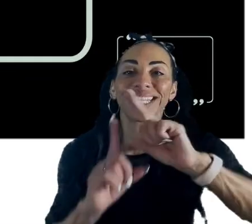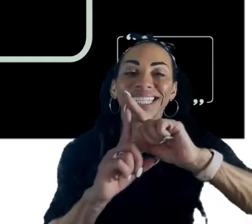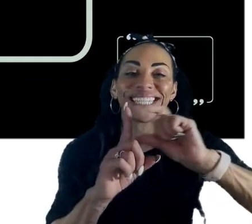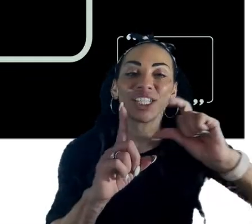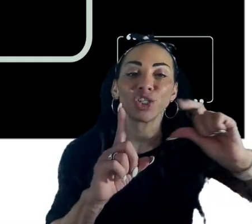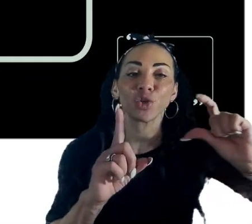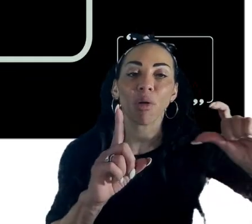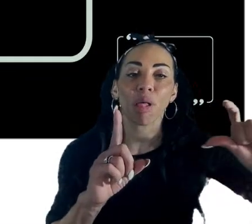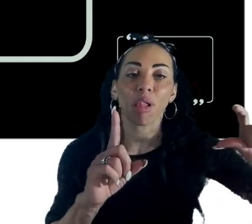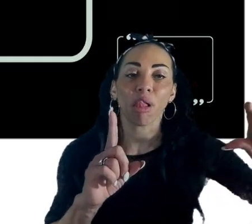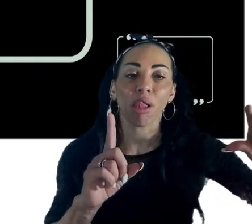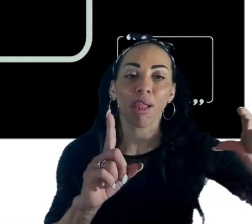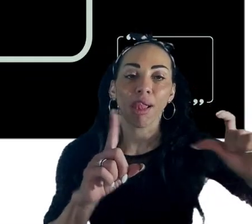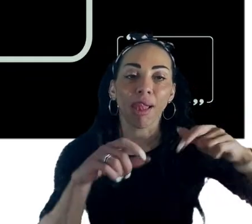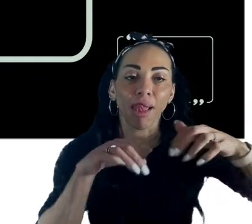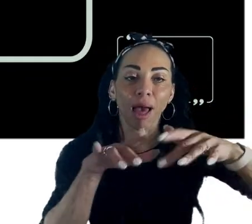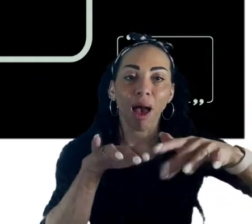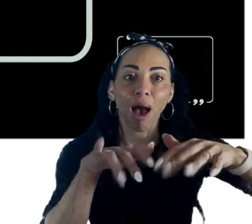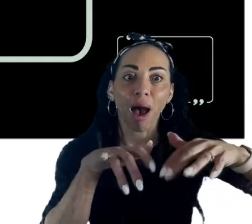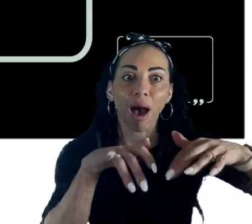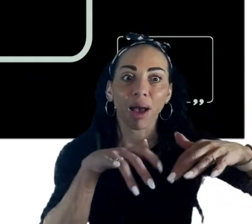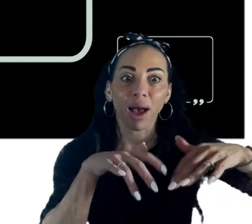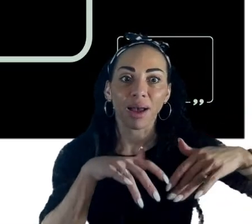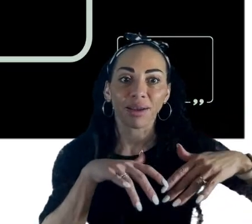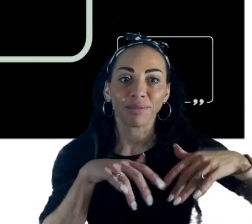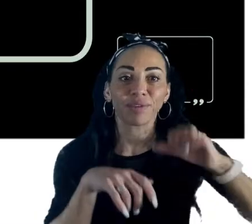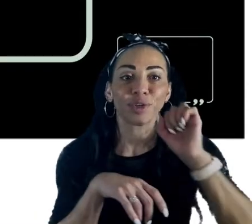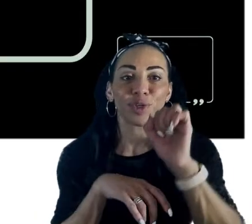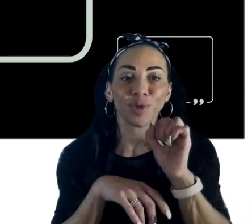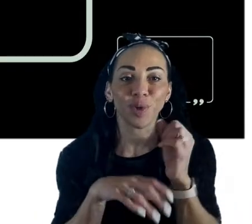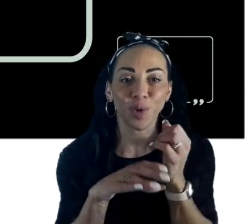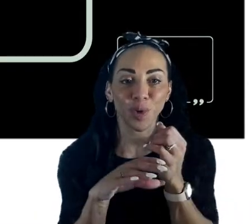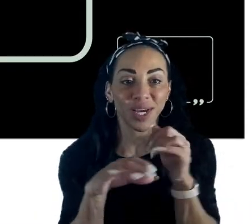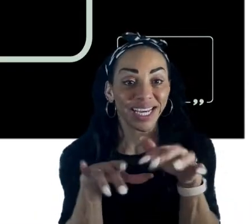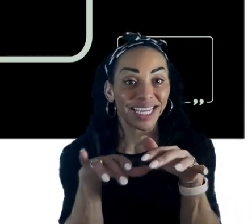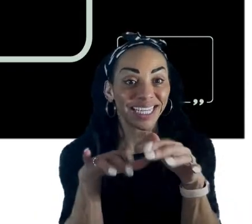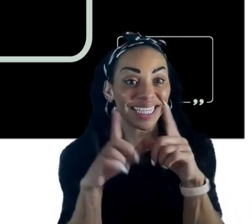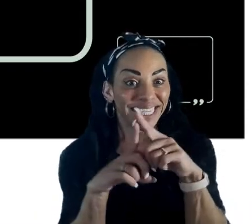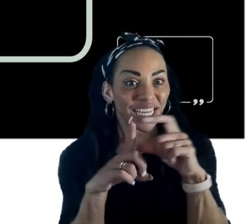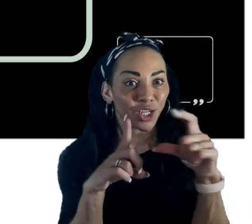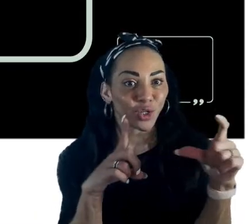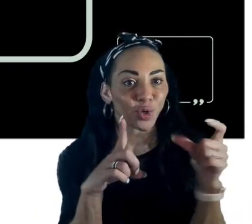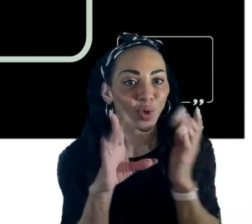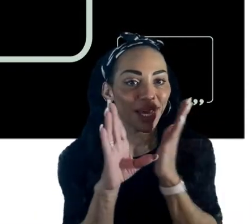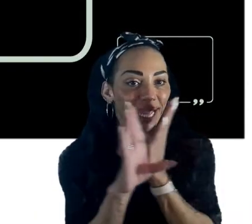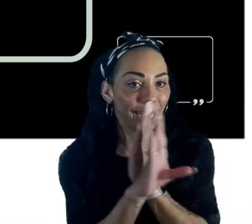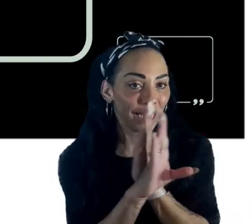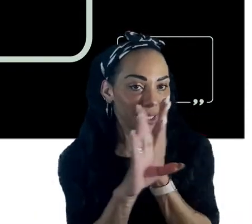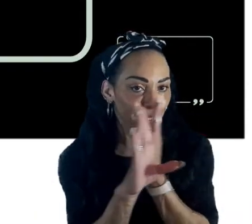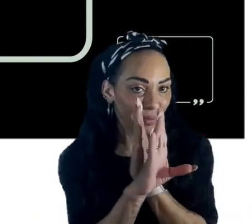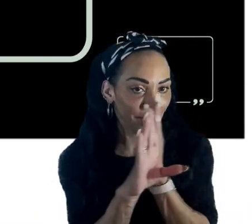your digital intimate archive. Where does that live?